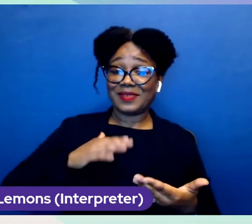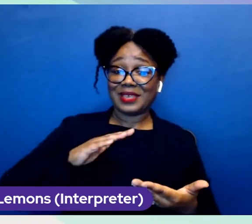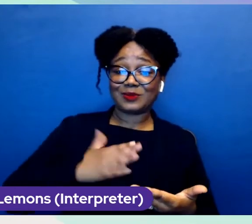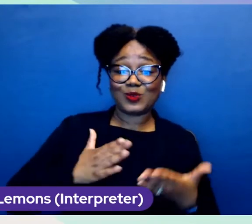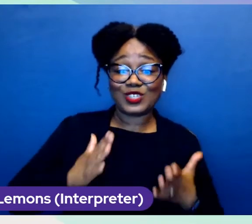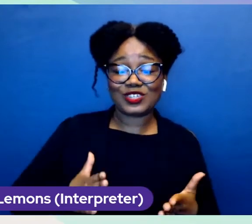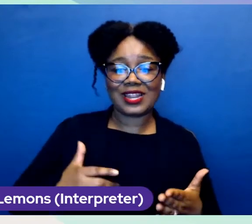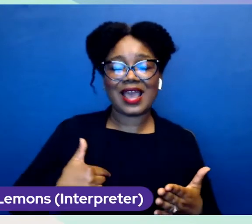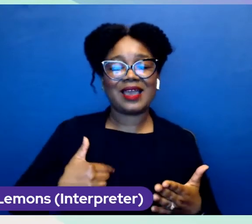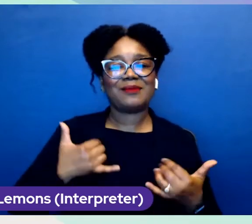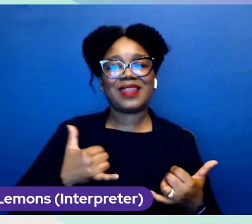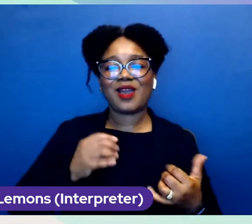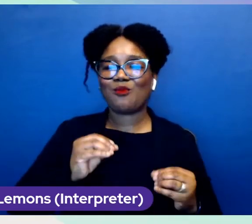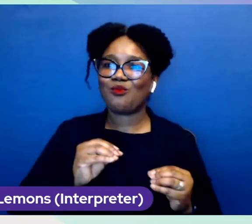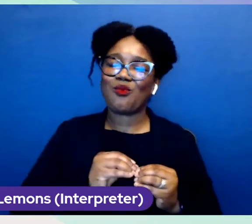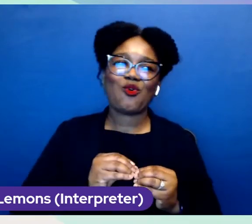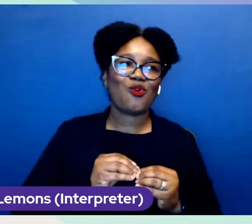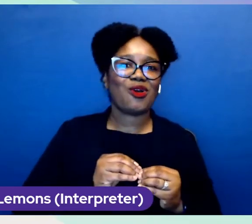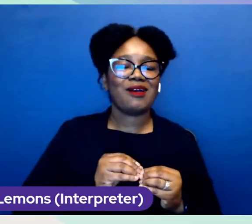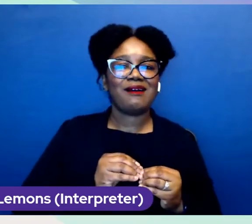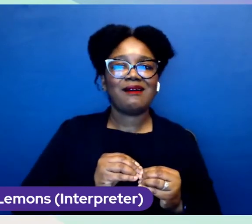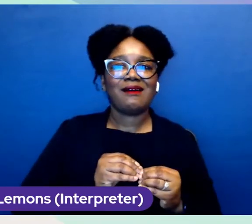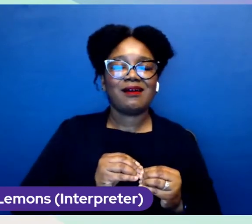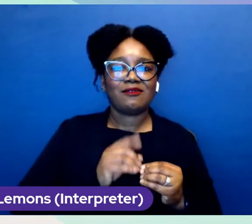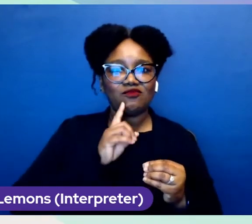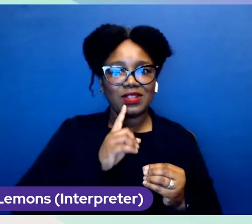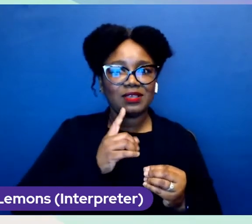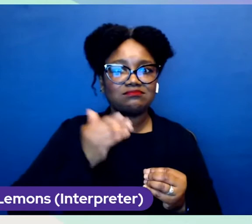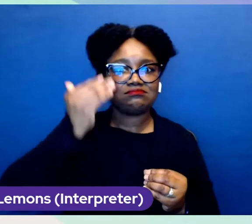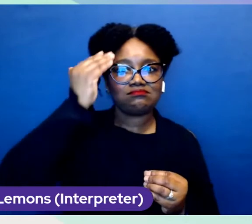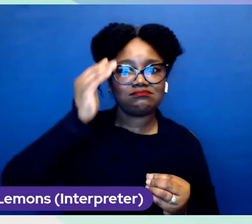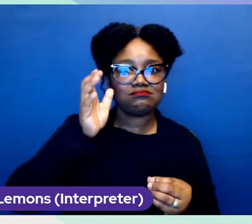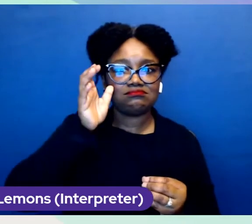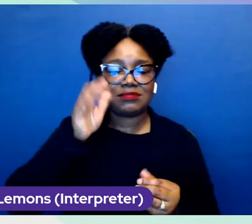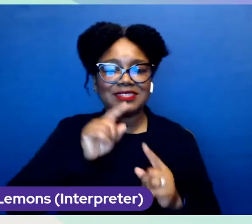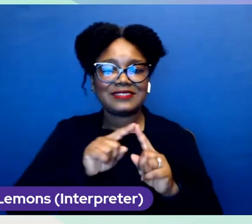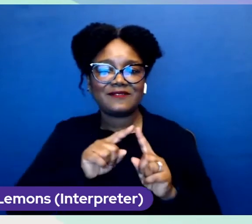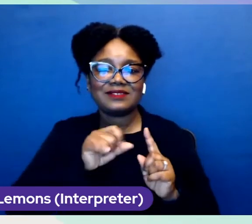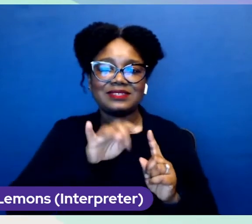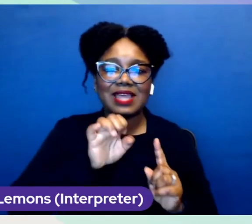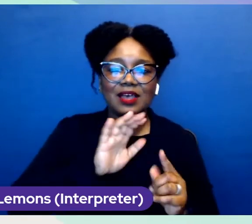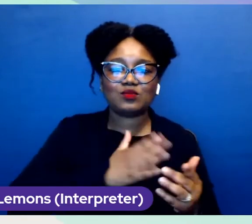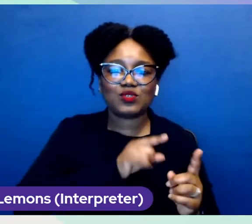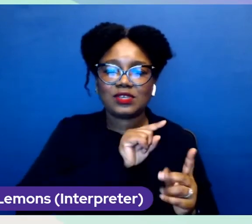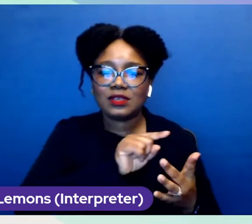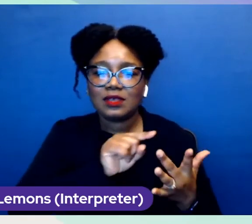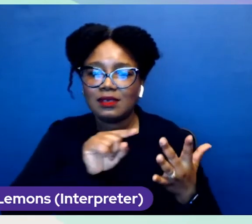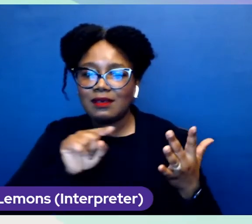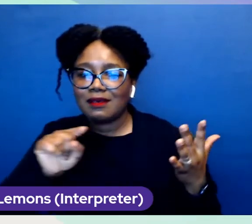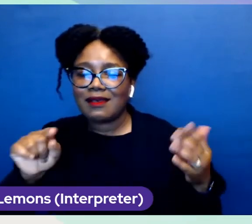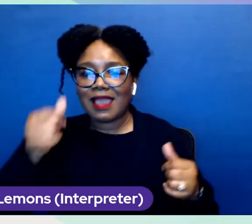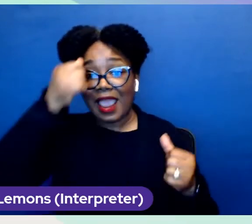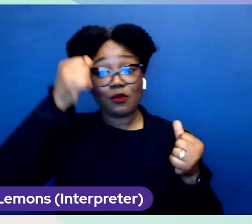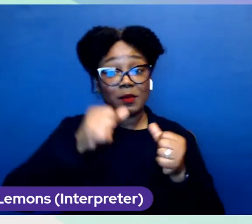styles of music and genres of music that are found along the Nile. Before I joined the Nile Project, I never used to listen to Egyptian music. I had